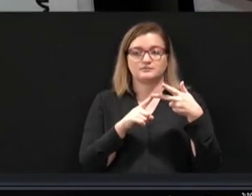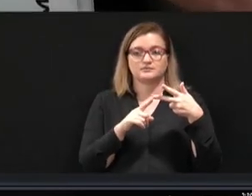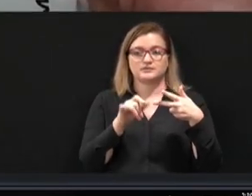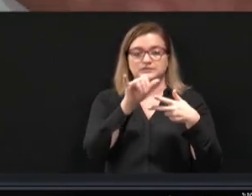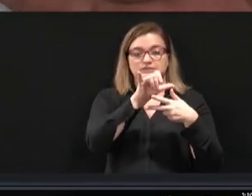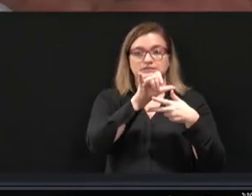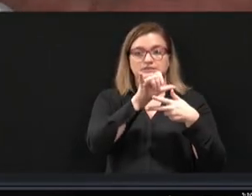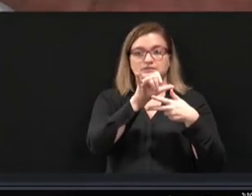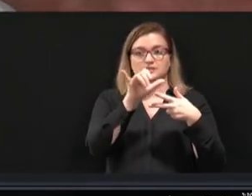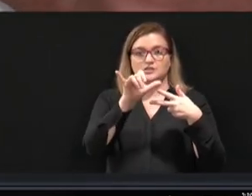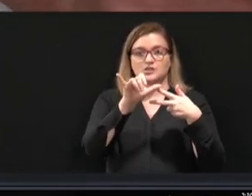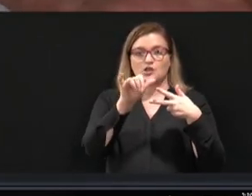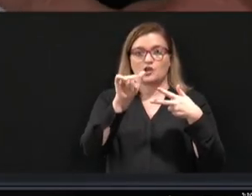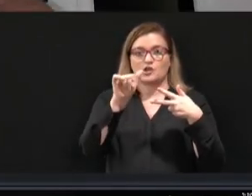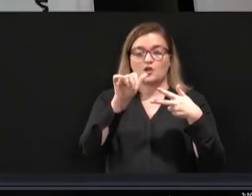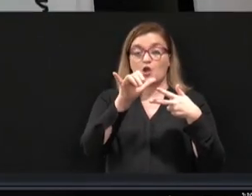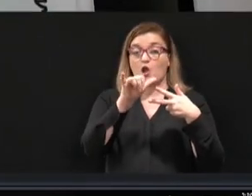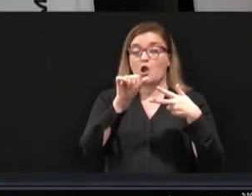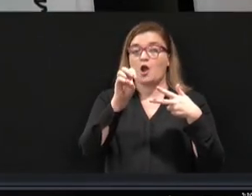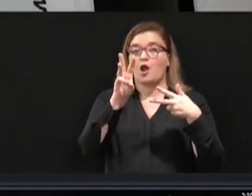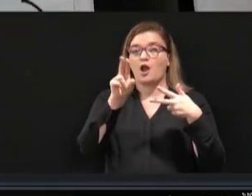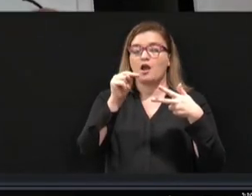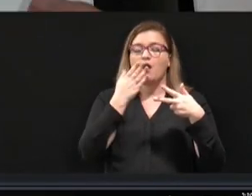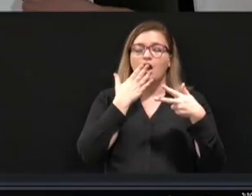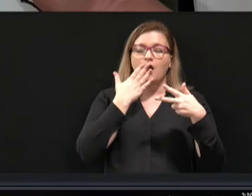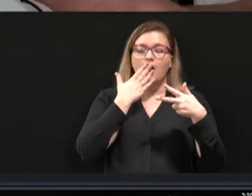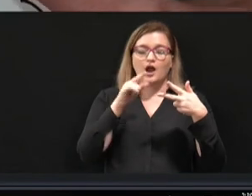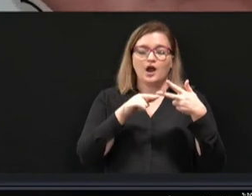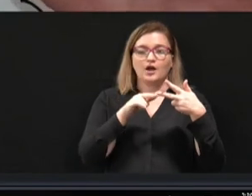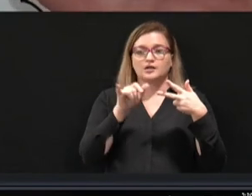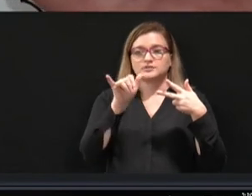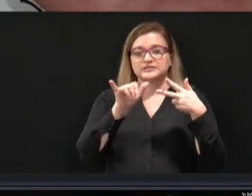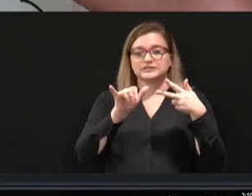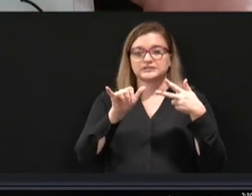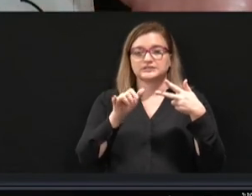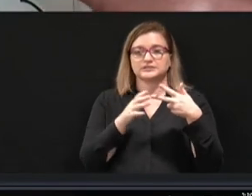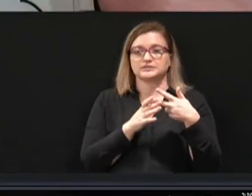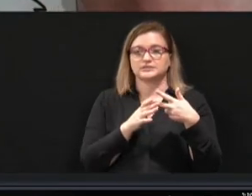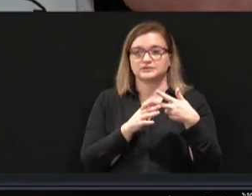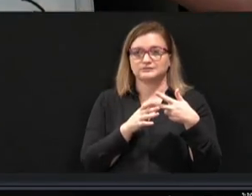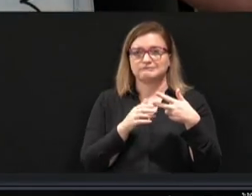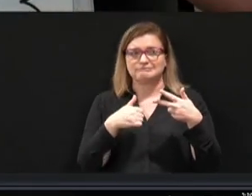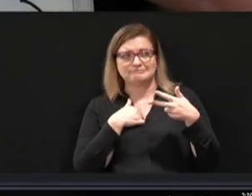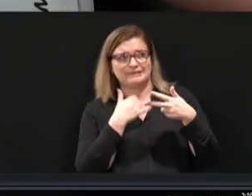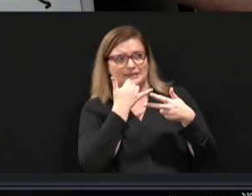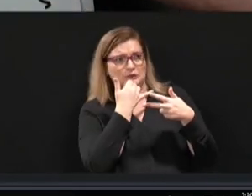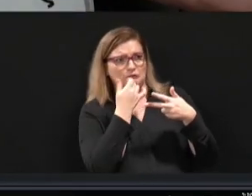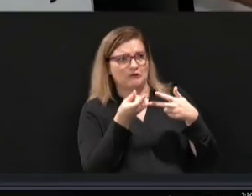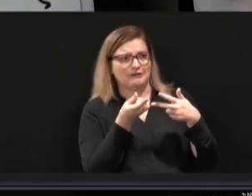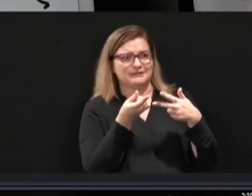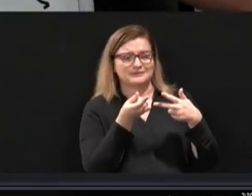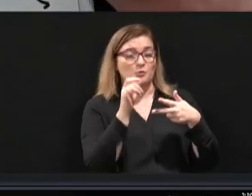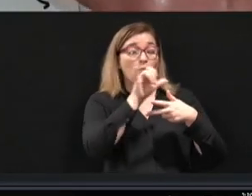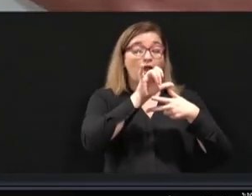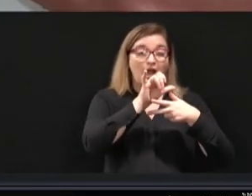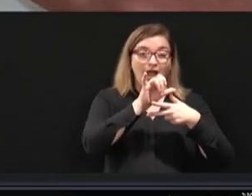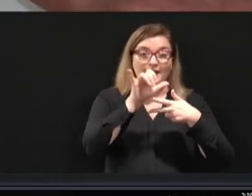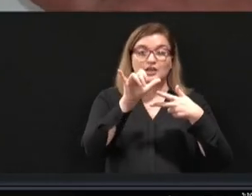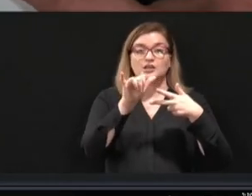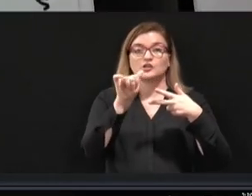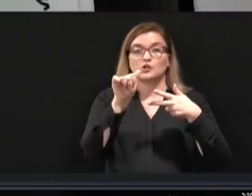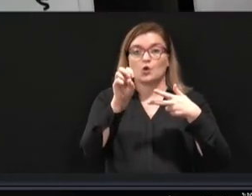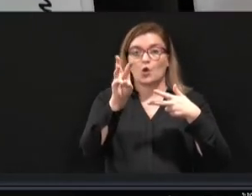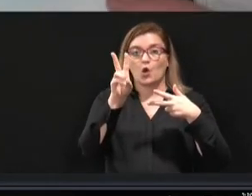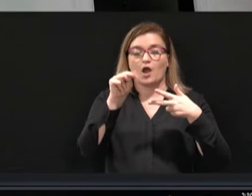Yeah. Yawn. Yeah. Excuse me, I did that wrong. Y,